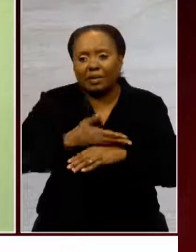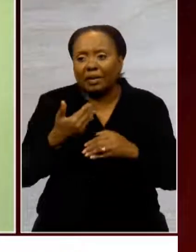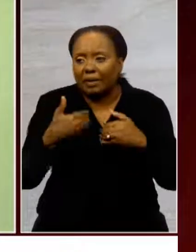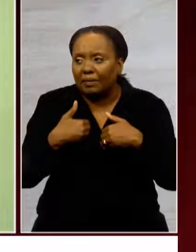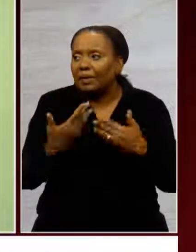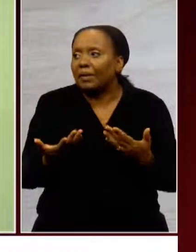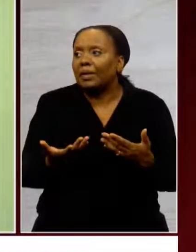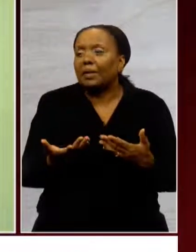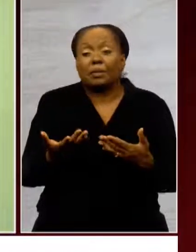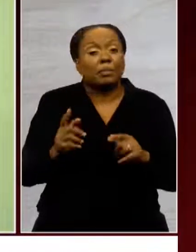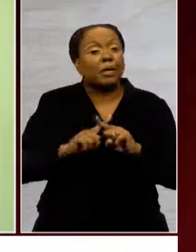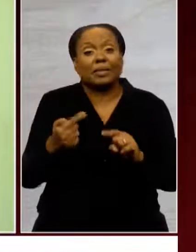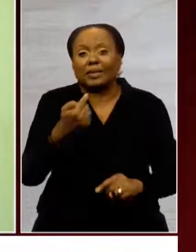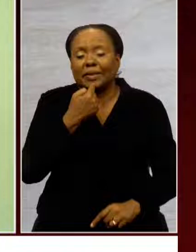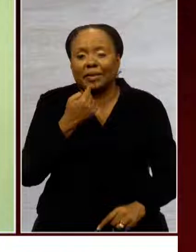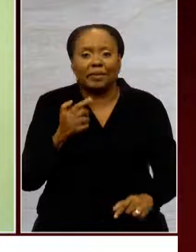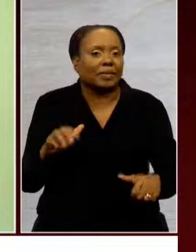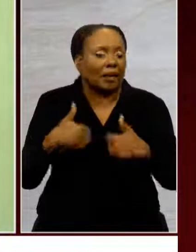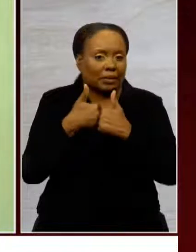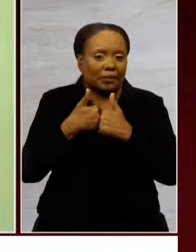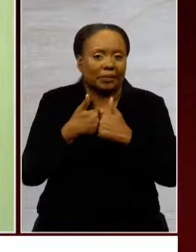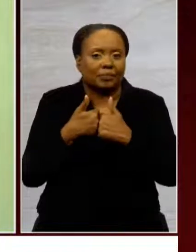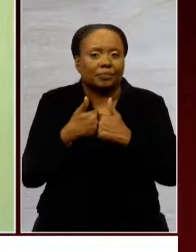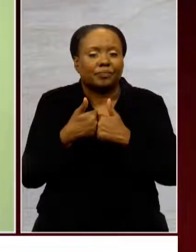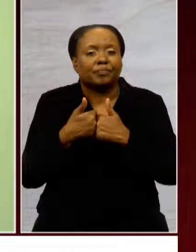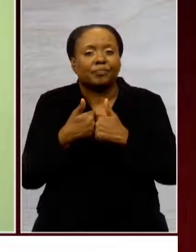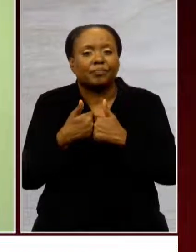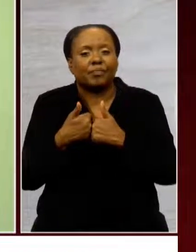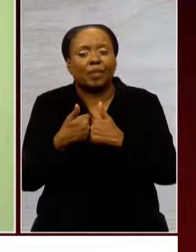serious challenges over the years, but I'm one